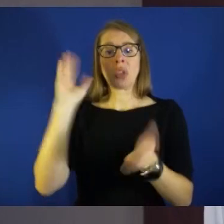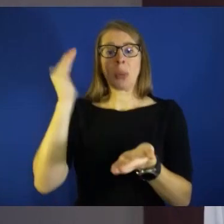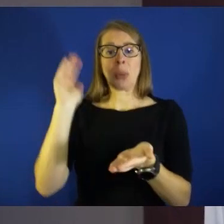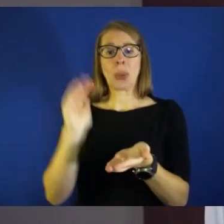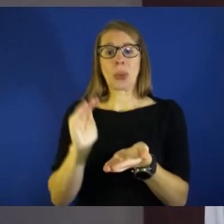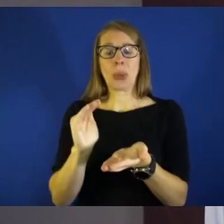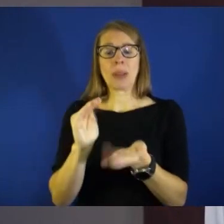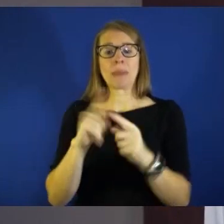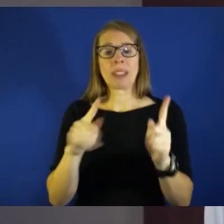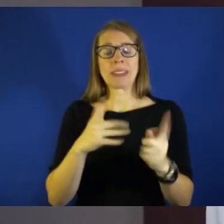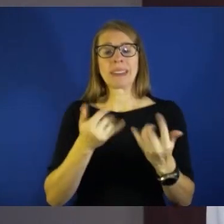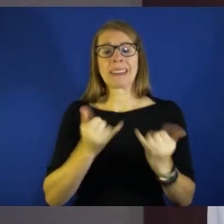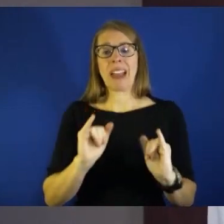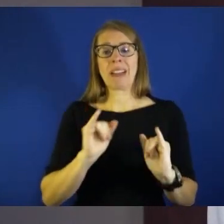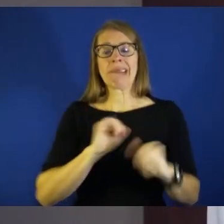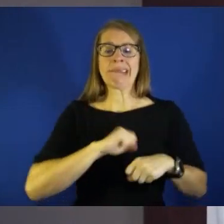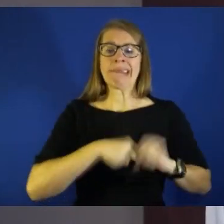people,